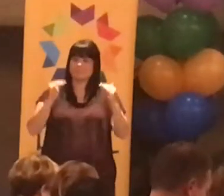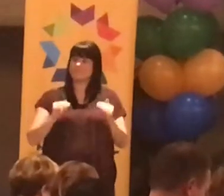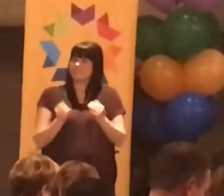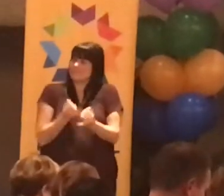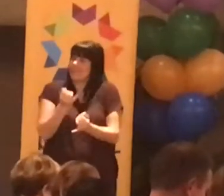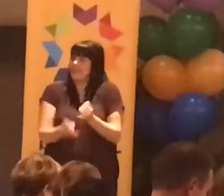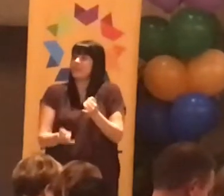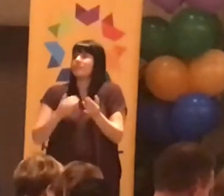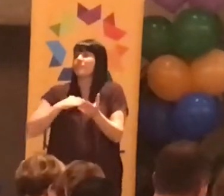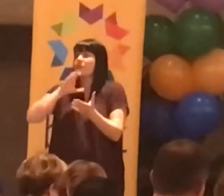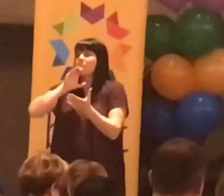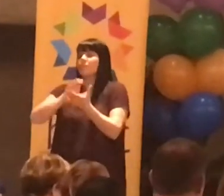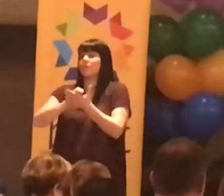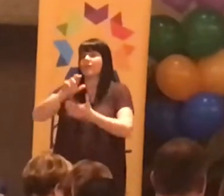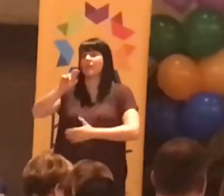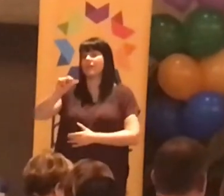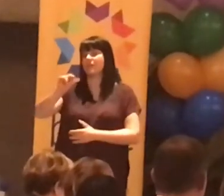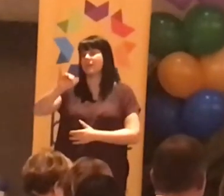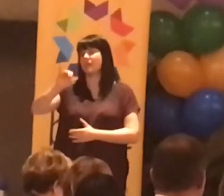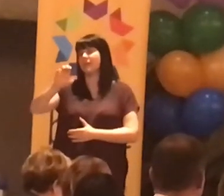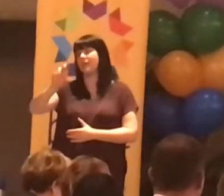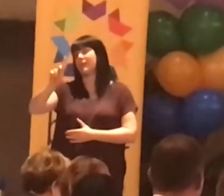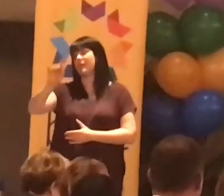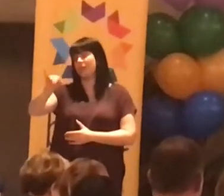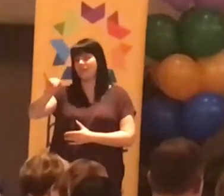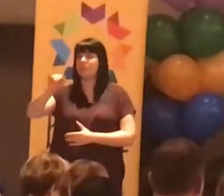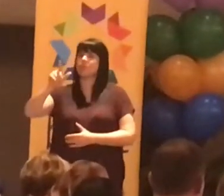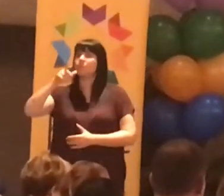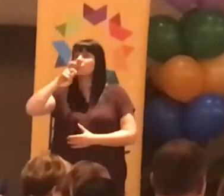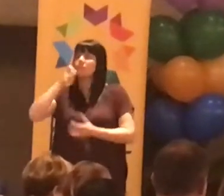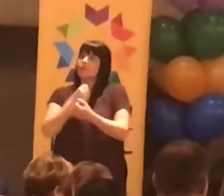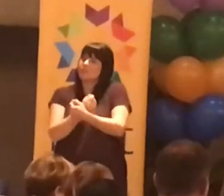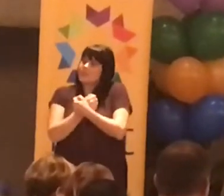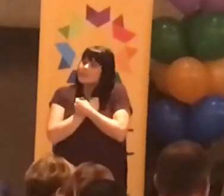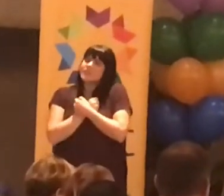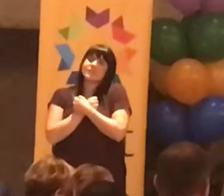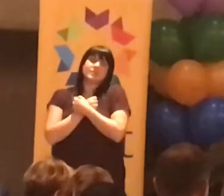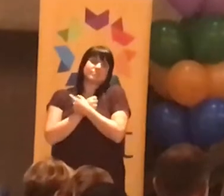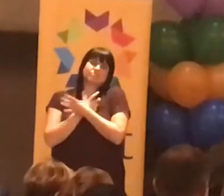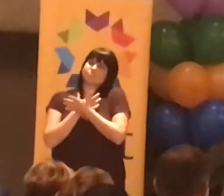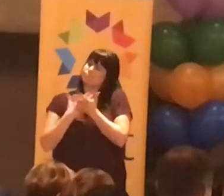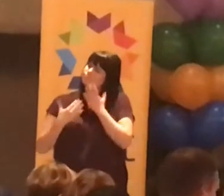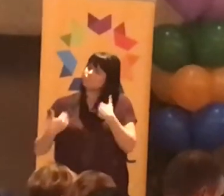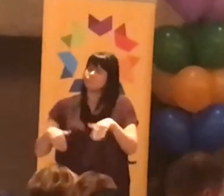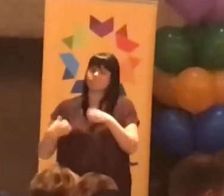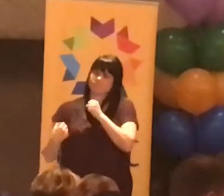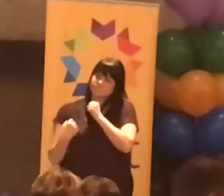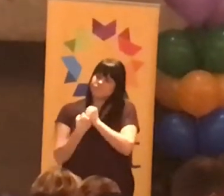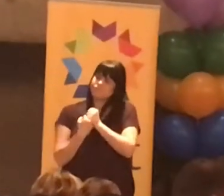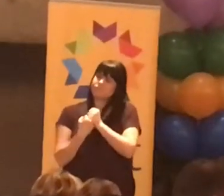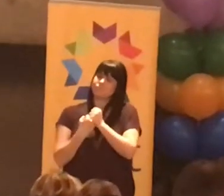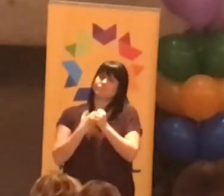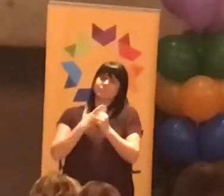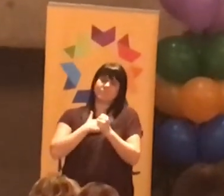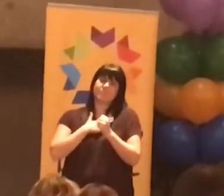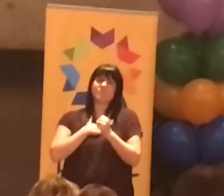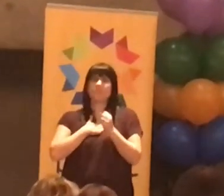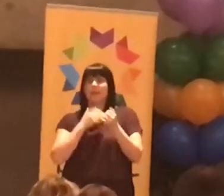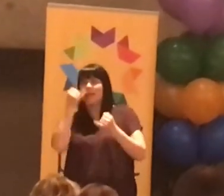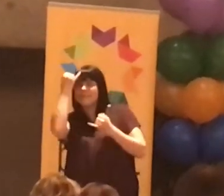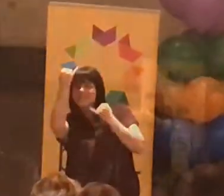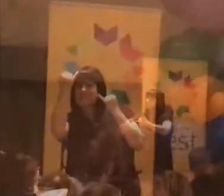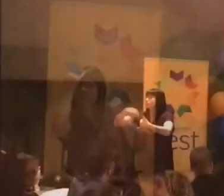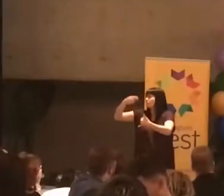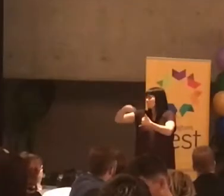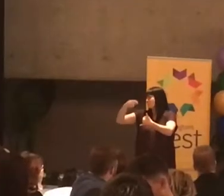honor with my wife, Nikki, who lovingly and loyally assists and supports all of my endeavors, or